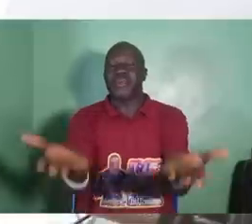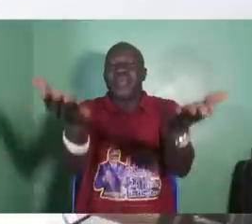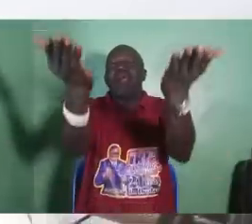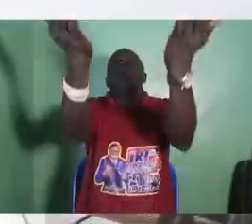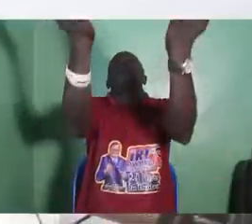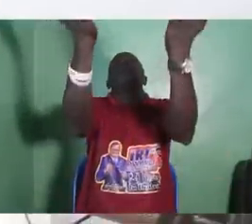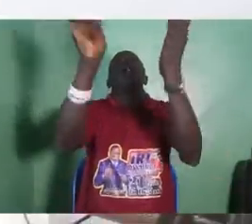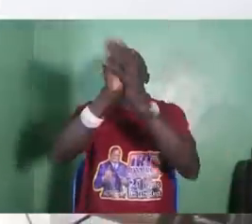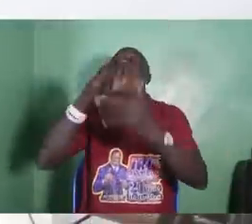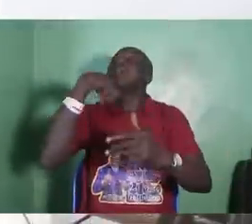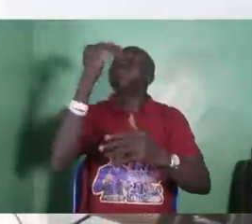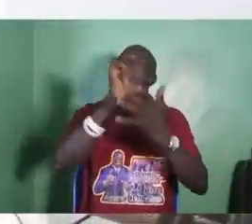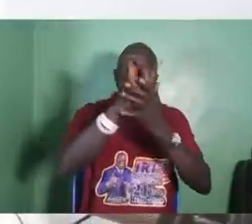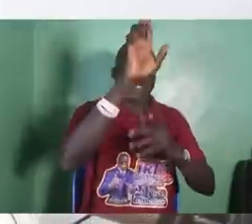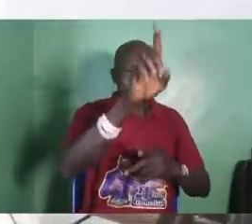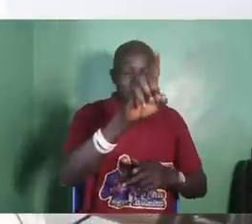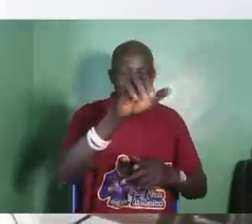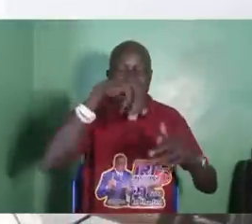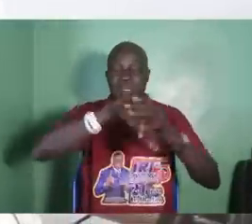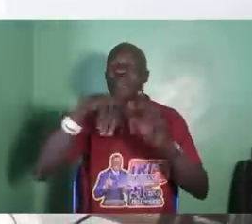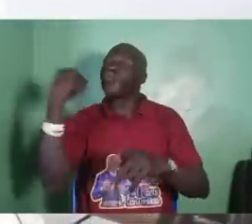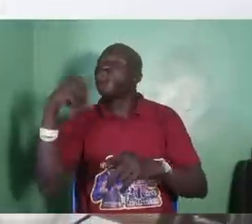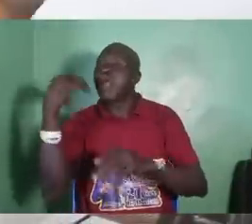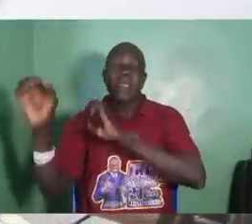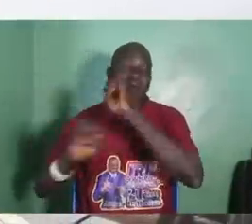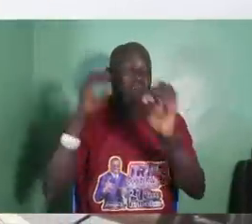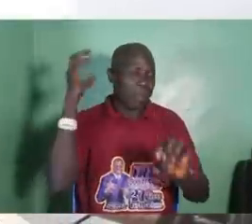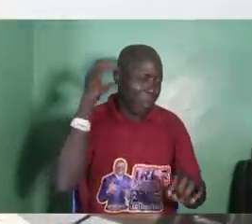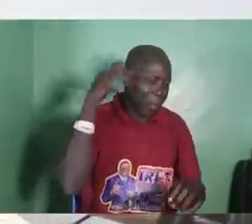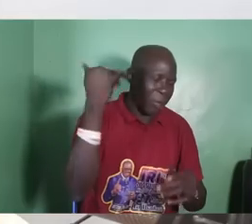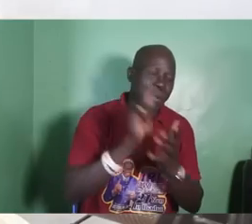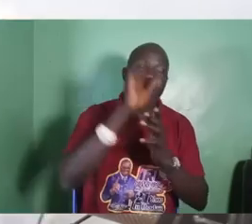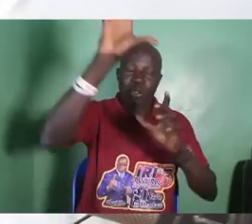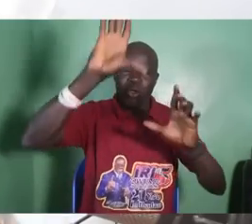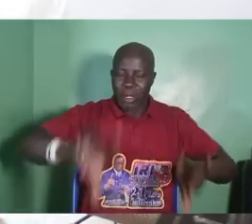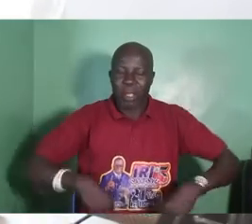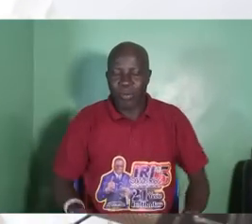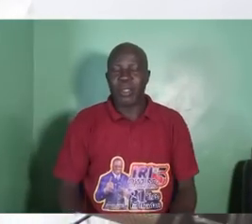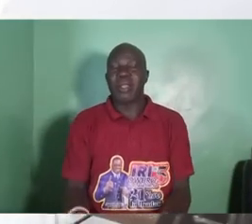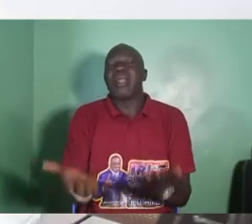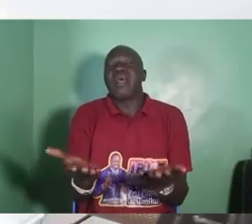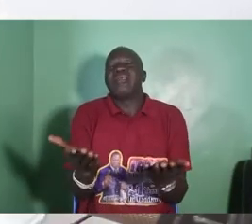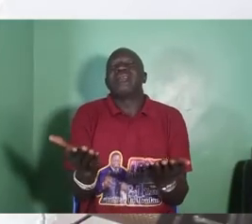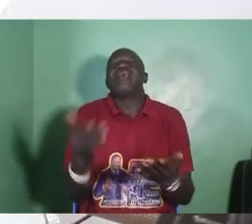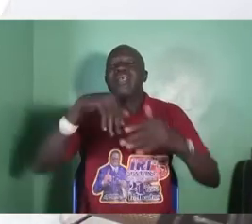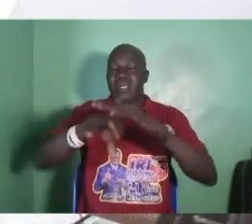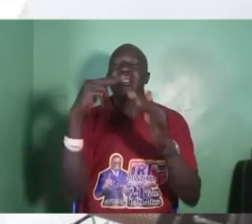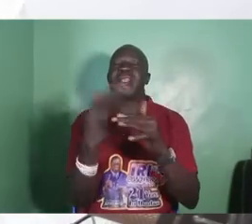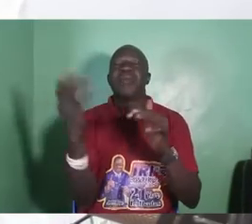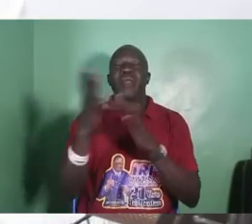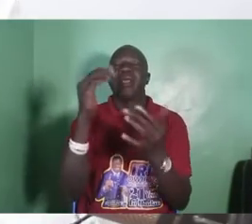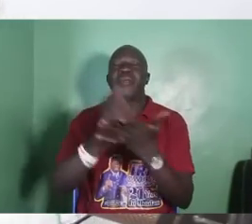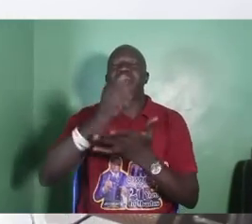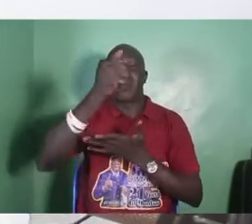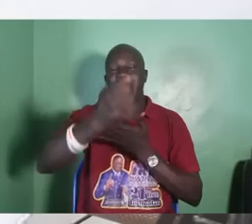lift up my hand, mo so aso tele, I prophesy gbogbo en to gbo mi, ah aye ma dide, amen, in the name of